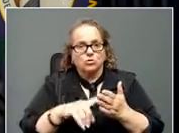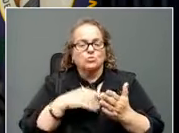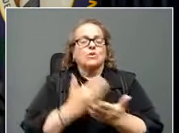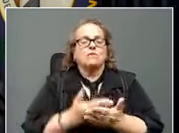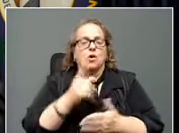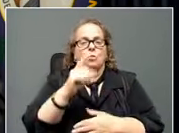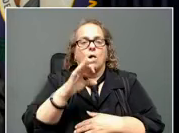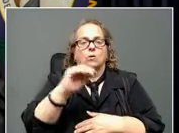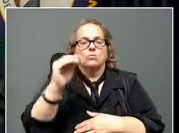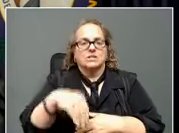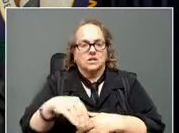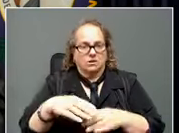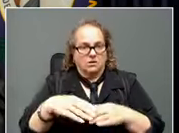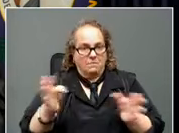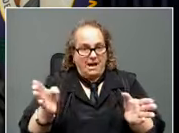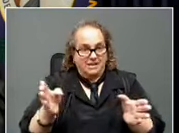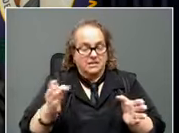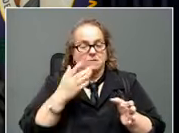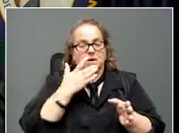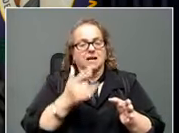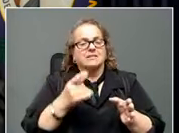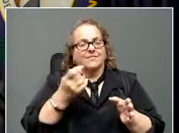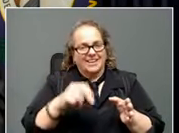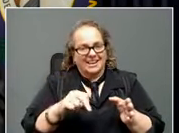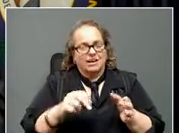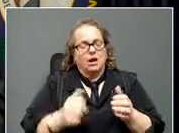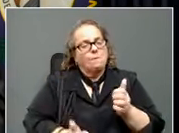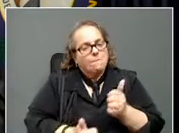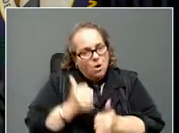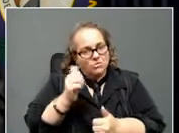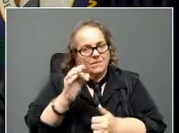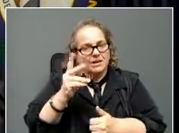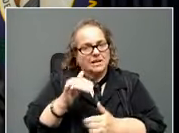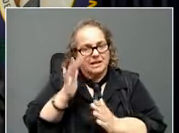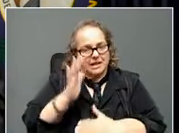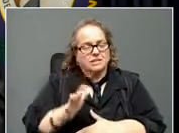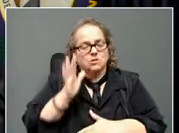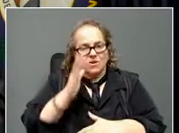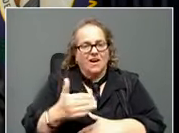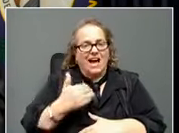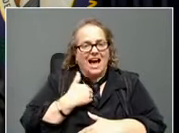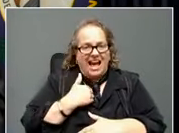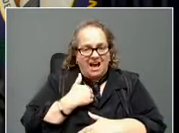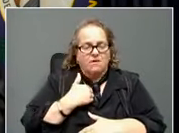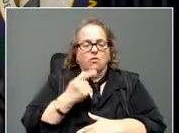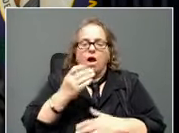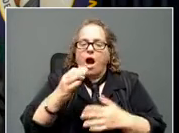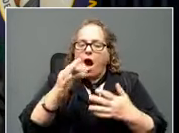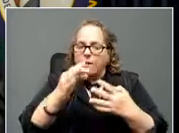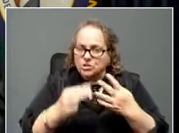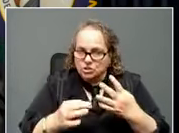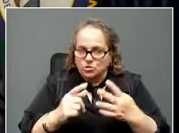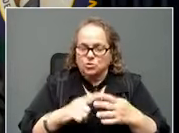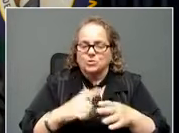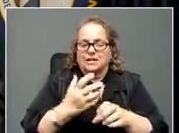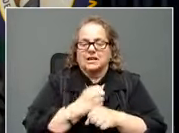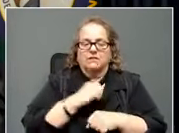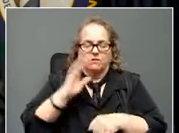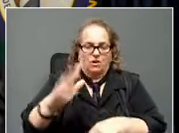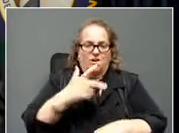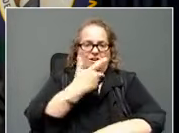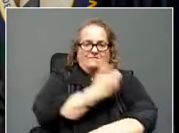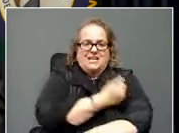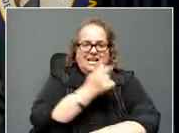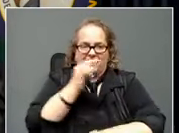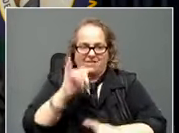capacity, because then the vast majority of Kentuckians will have had at least the option to get their vaccine at that point and to